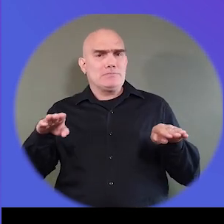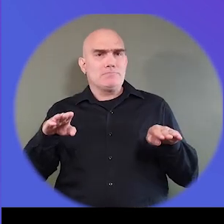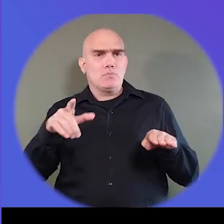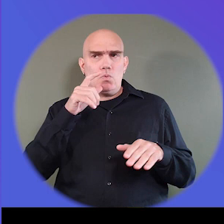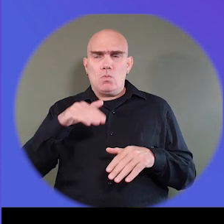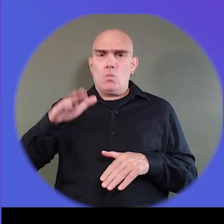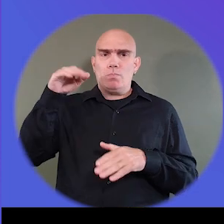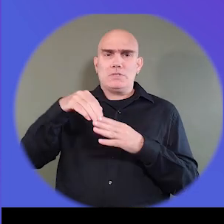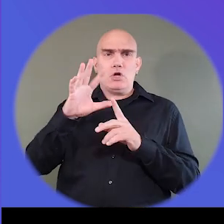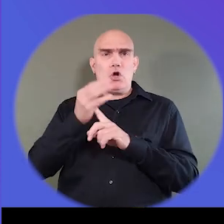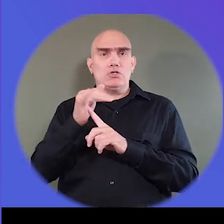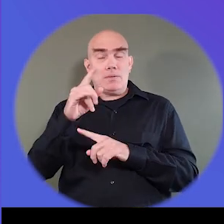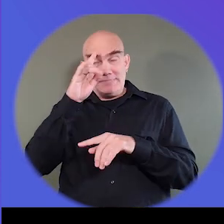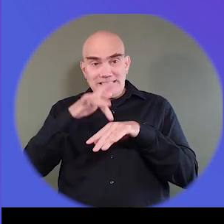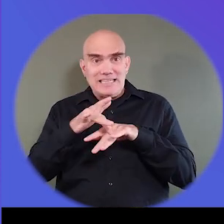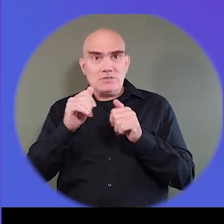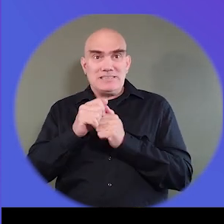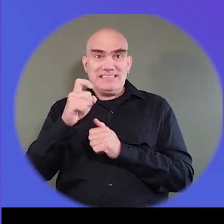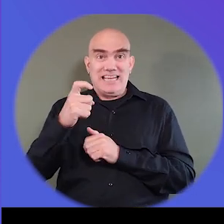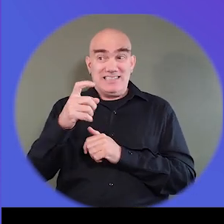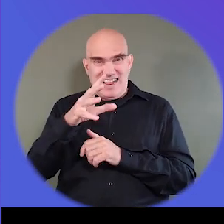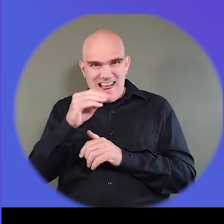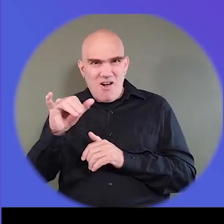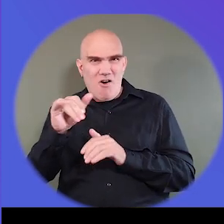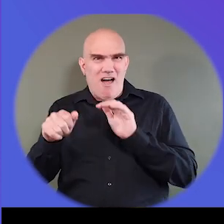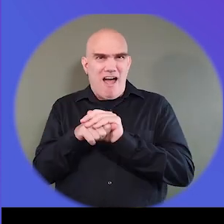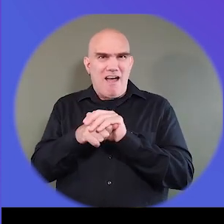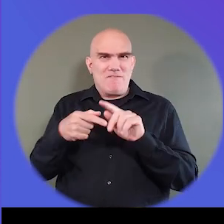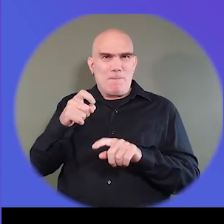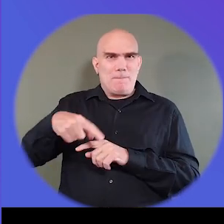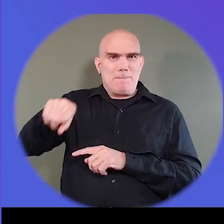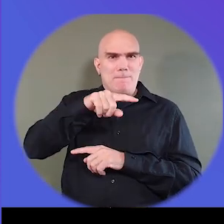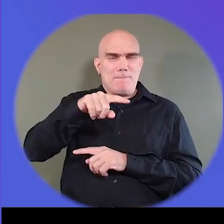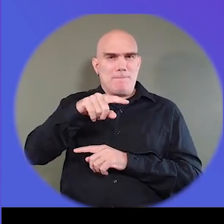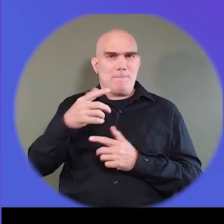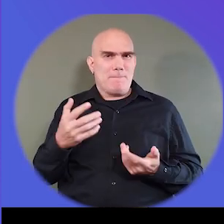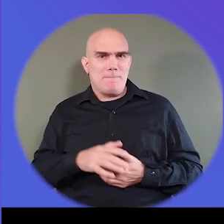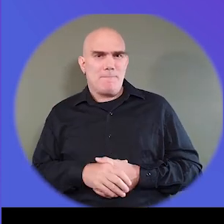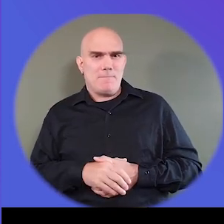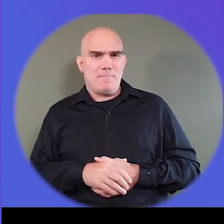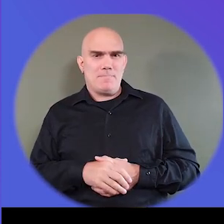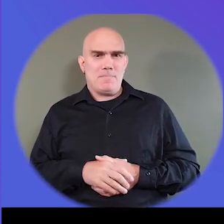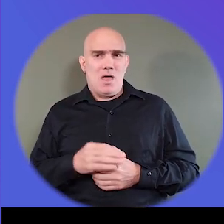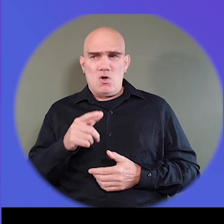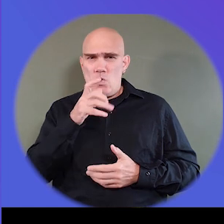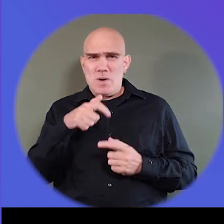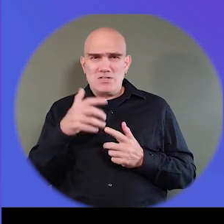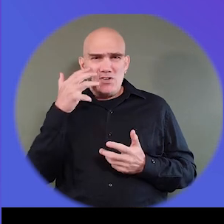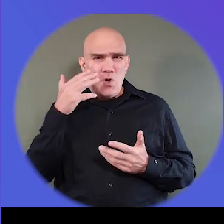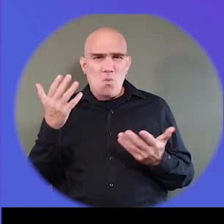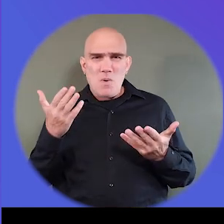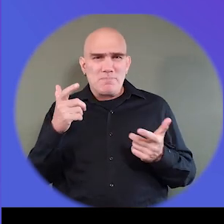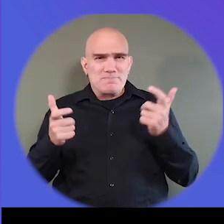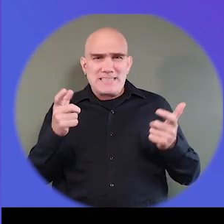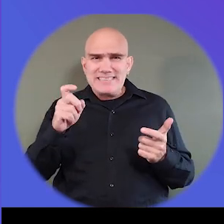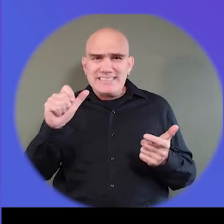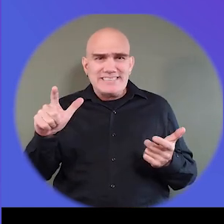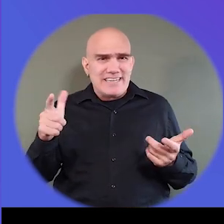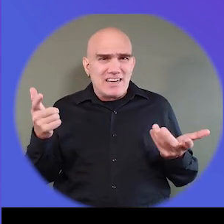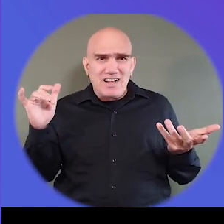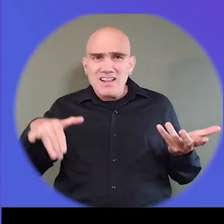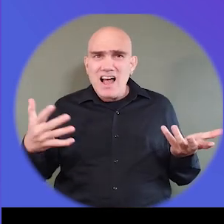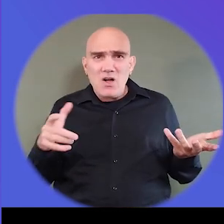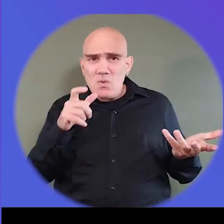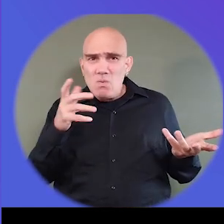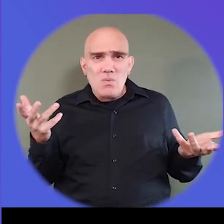up in a culture that is obsessed with sex and hiding it from them, and who want to know what the big